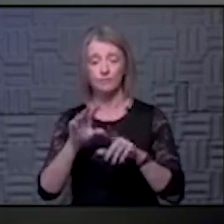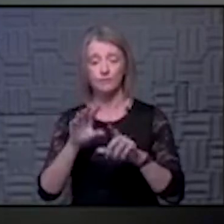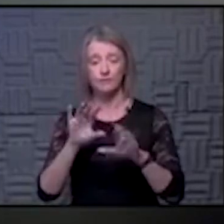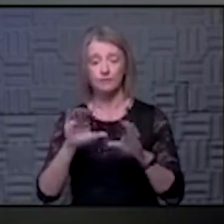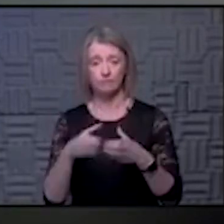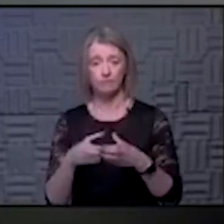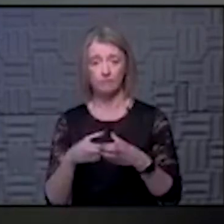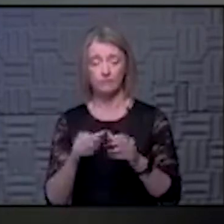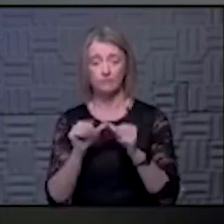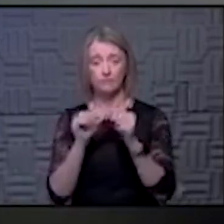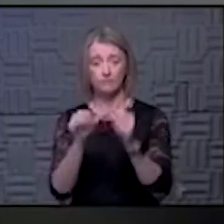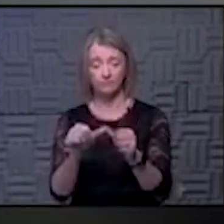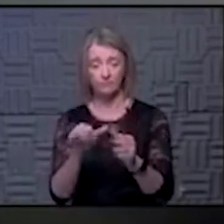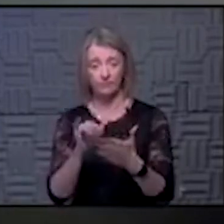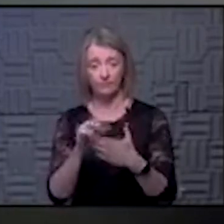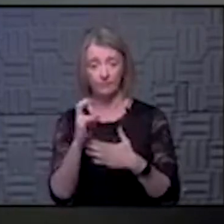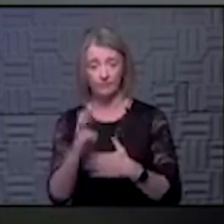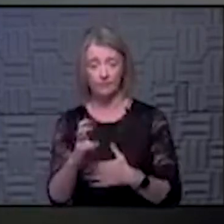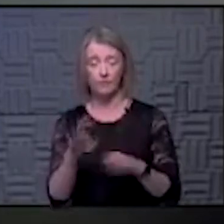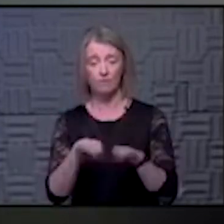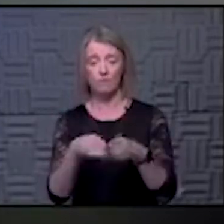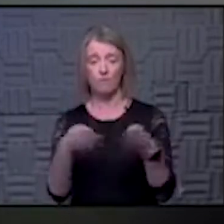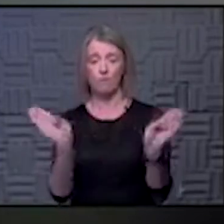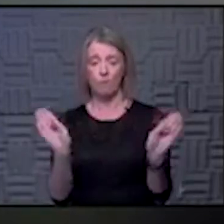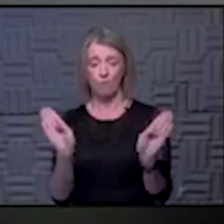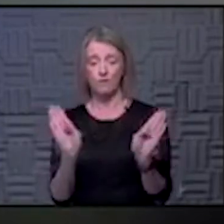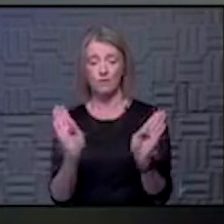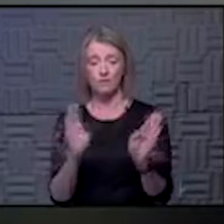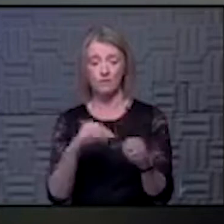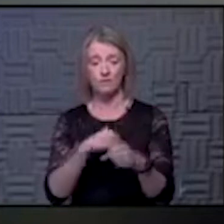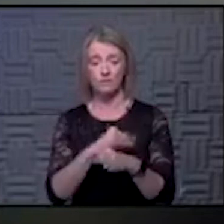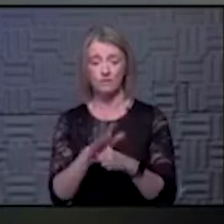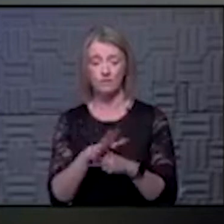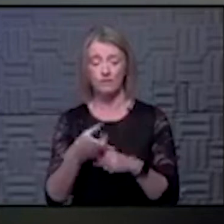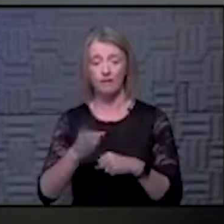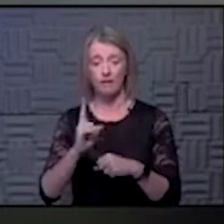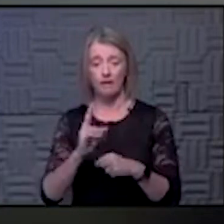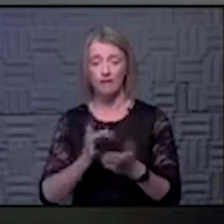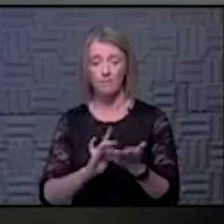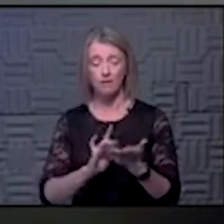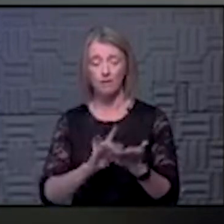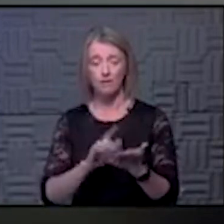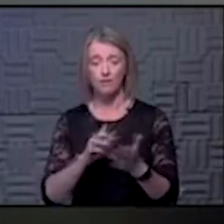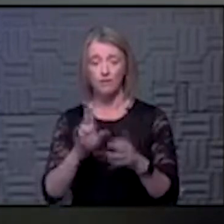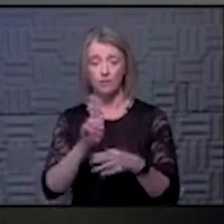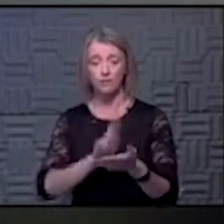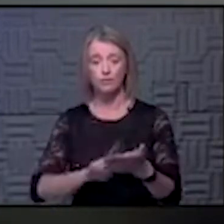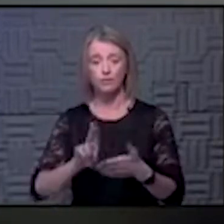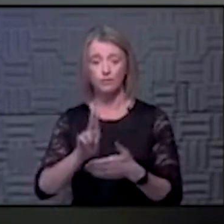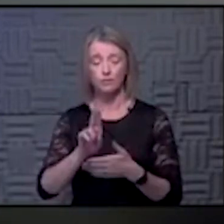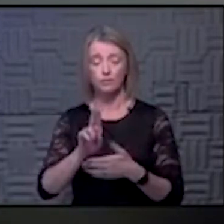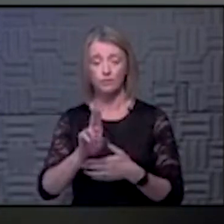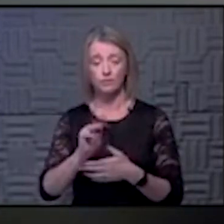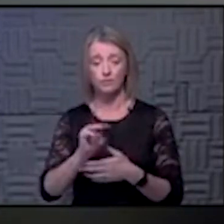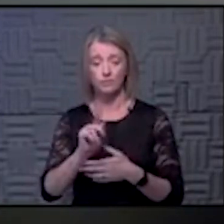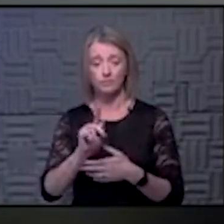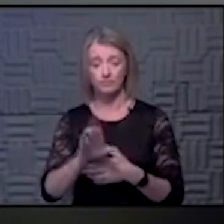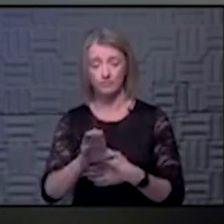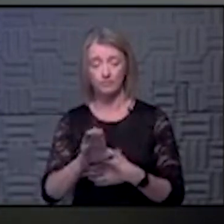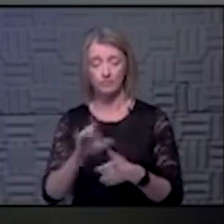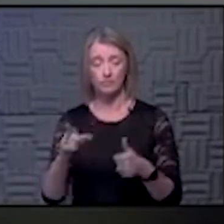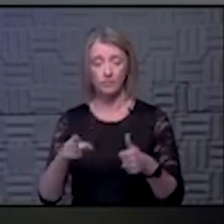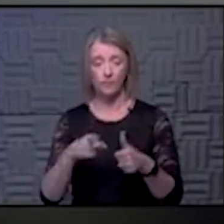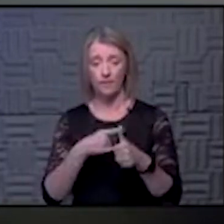continue that journey. And we've opened that up here in the pandemic to frontline medical personnel, such as the University of Kansas Health System, which was one of the